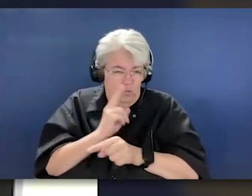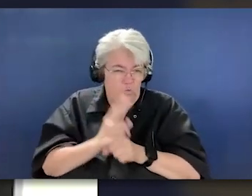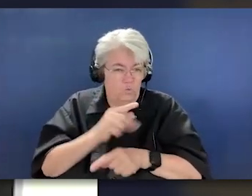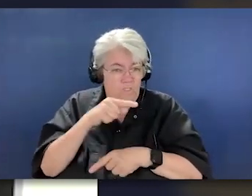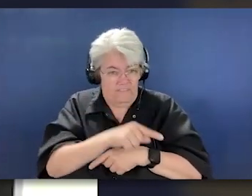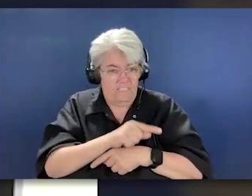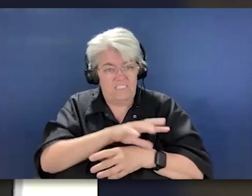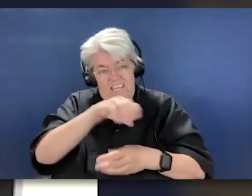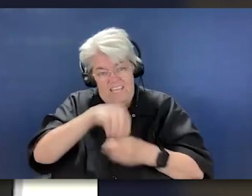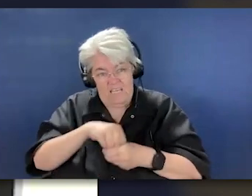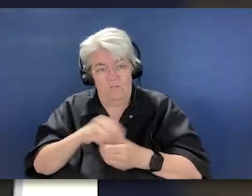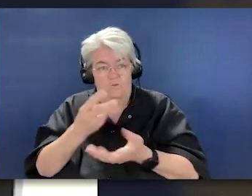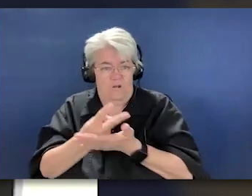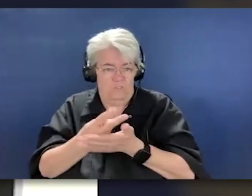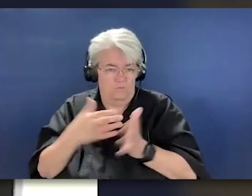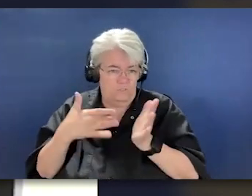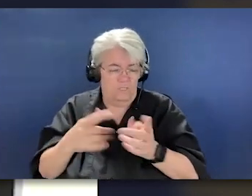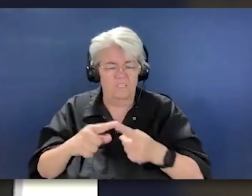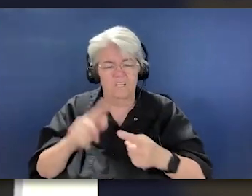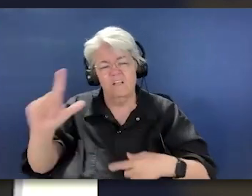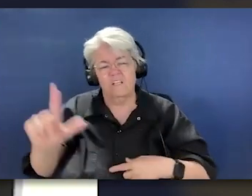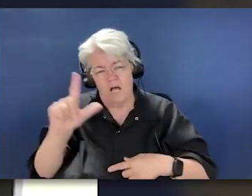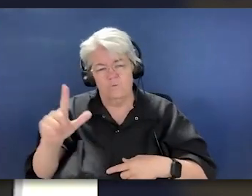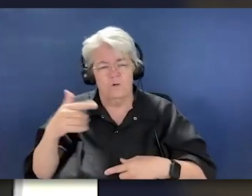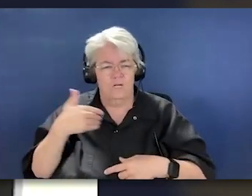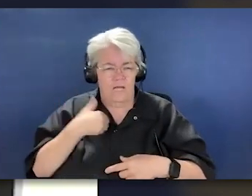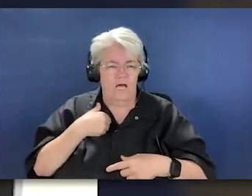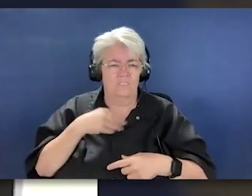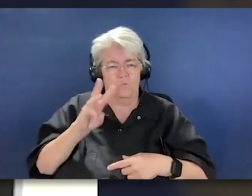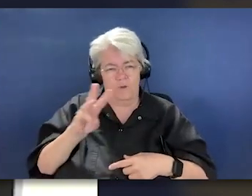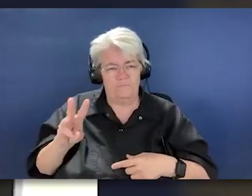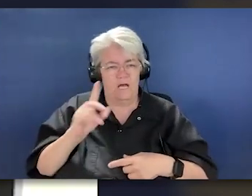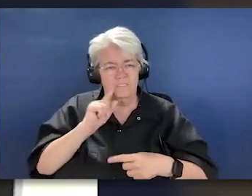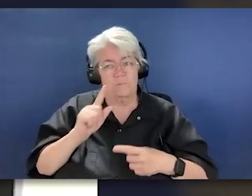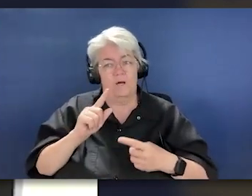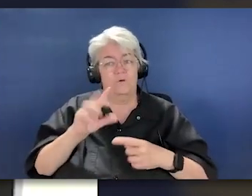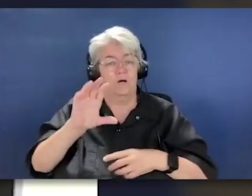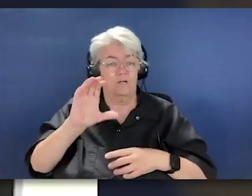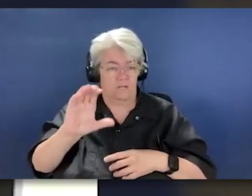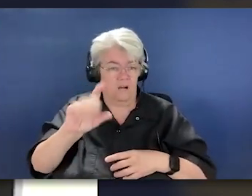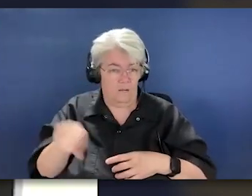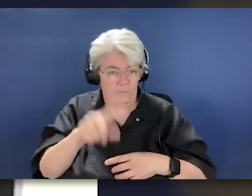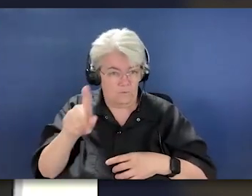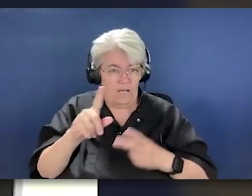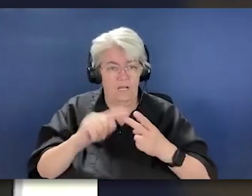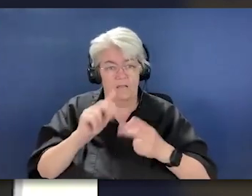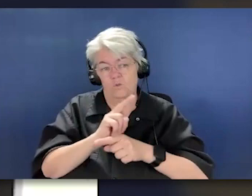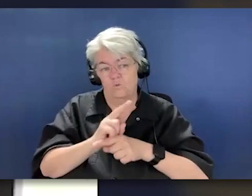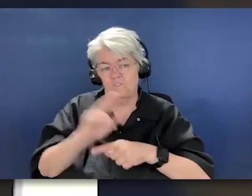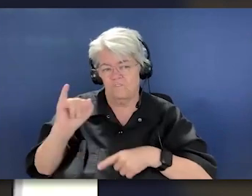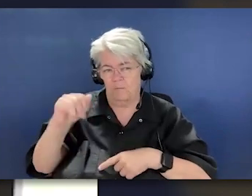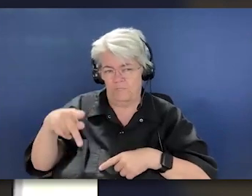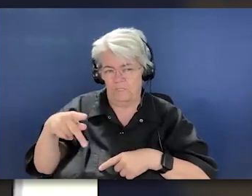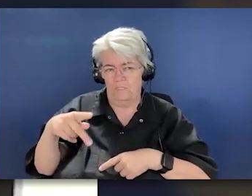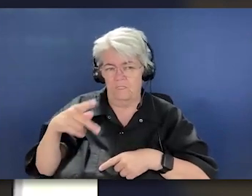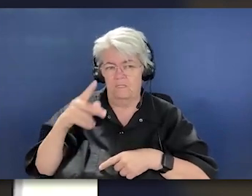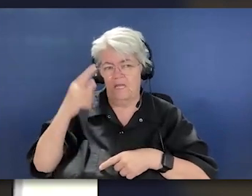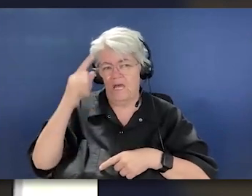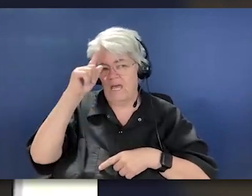Our library has, you know, websites on copyright and guidance around the use of IP with this. We put